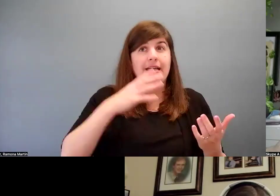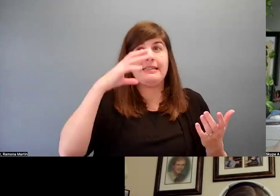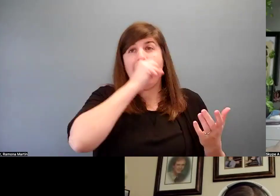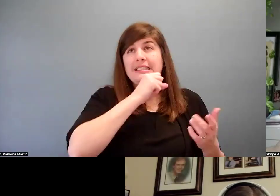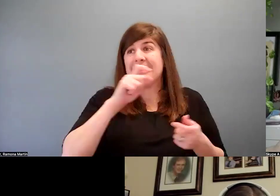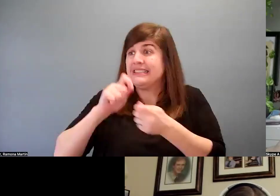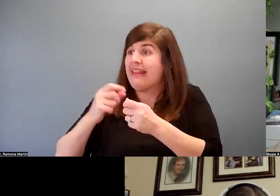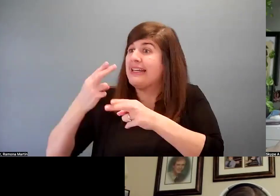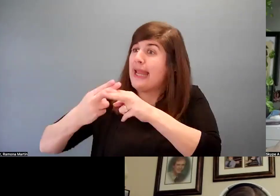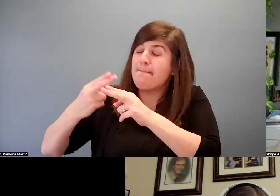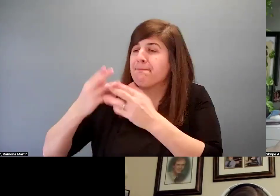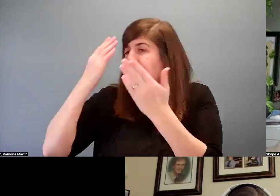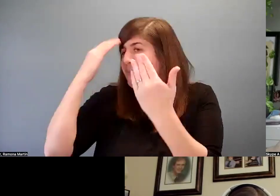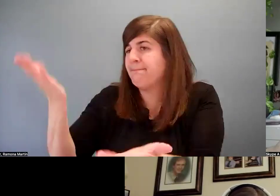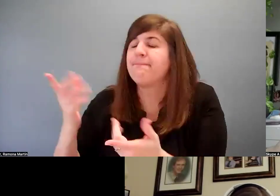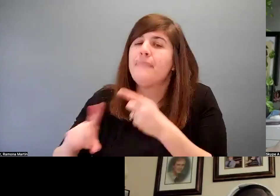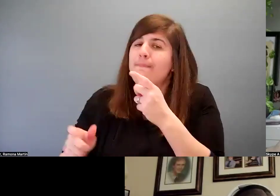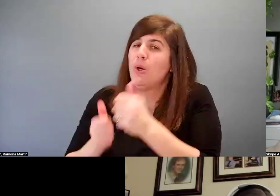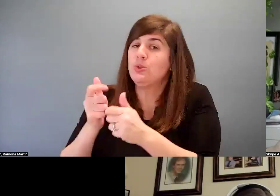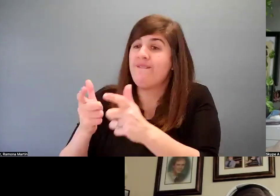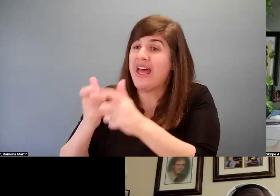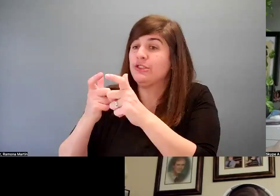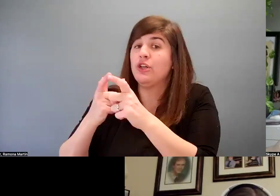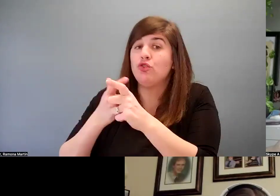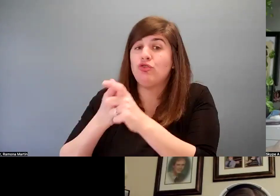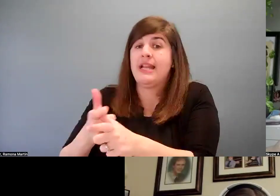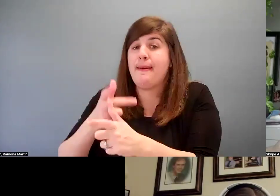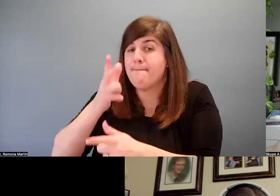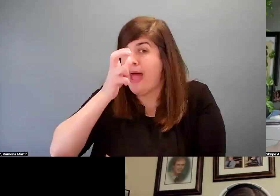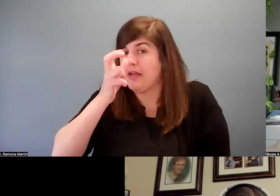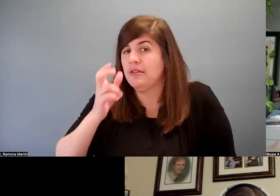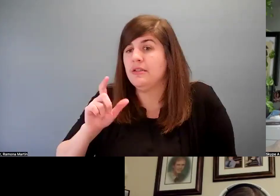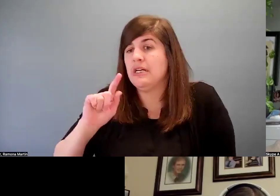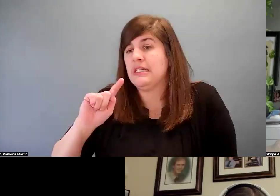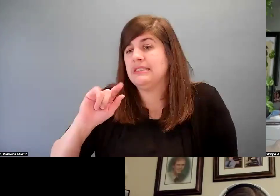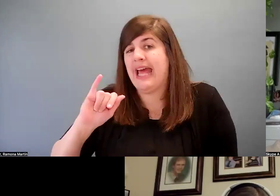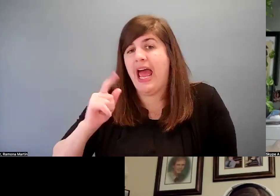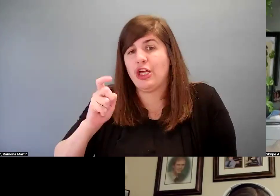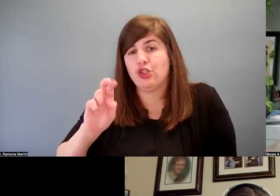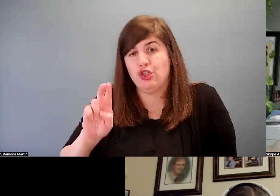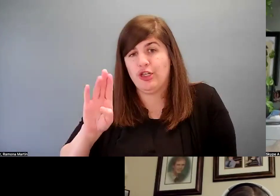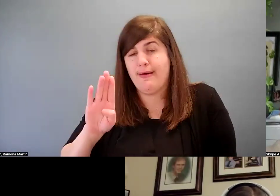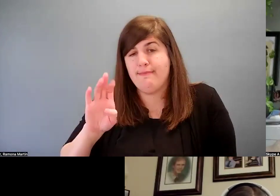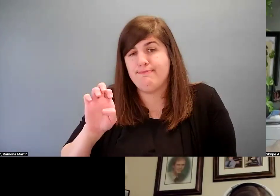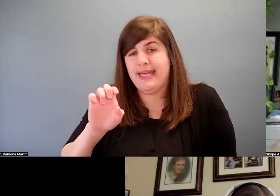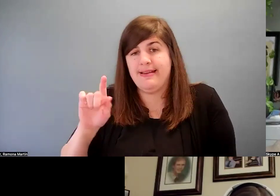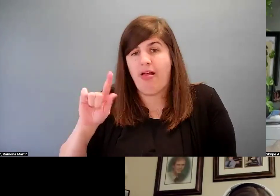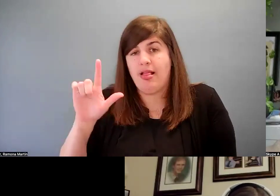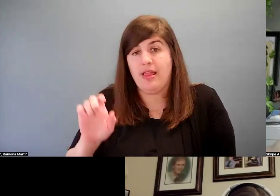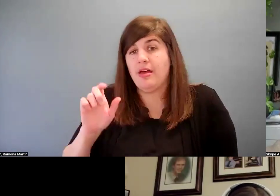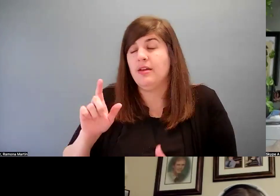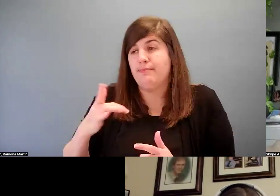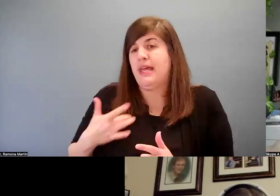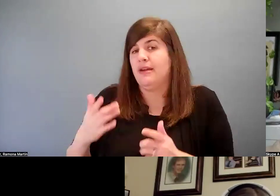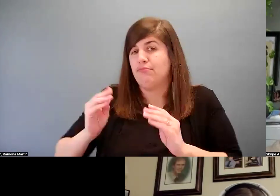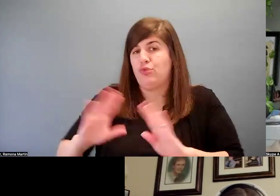what kind. The fastest running bug is probably going to be a tiger beetle, which are usually bright